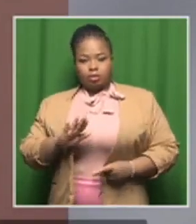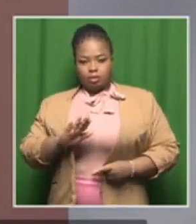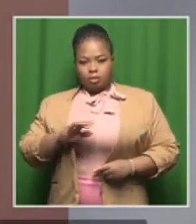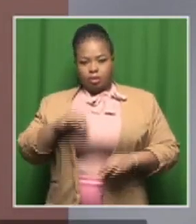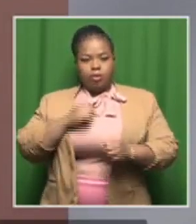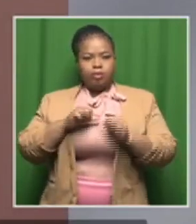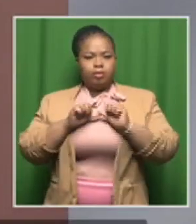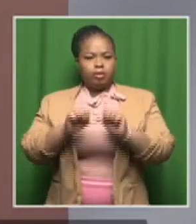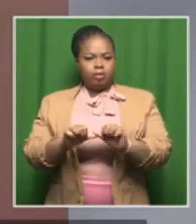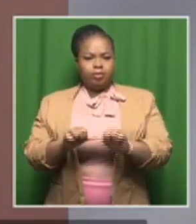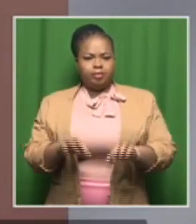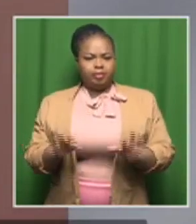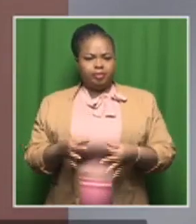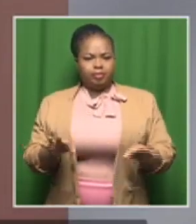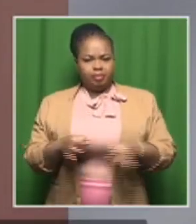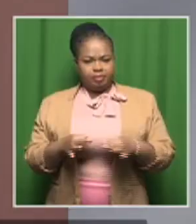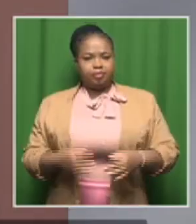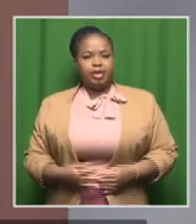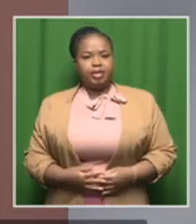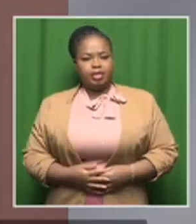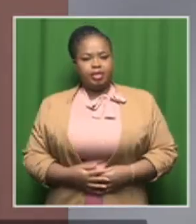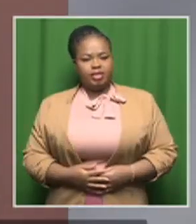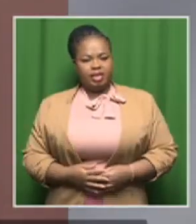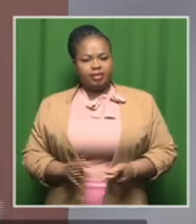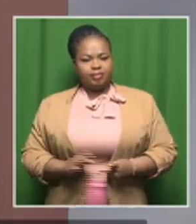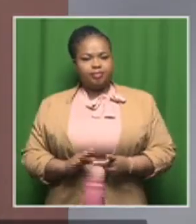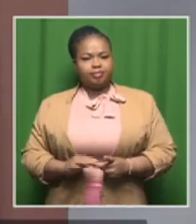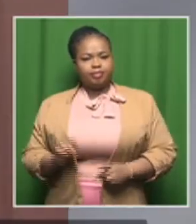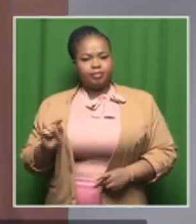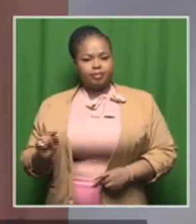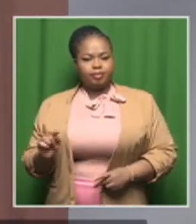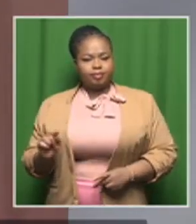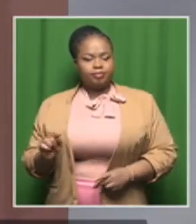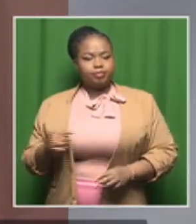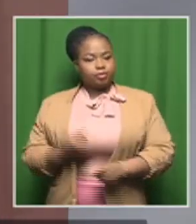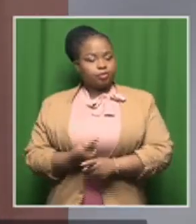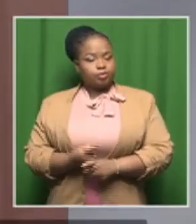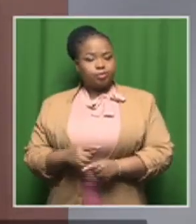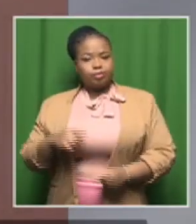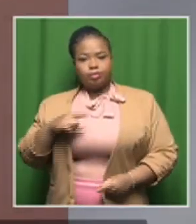music, duets. Friends came with their cellos and